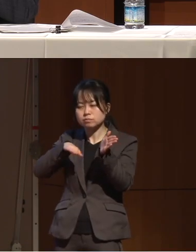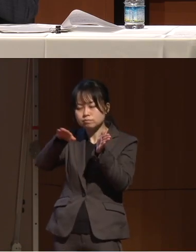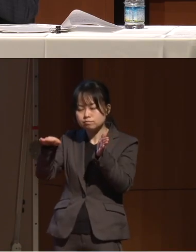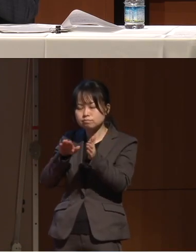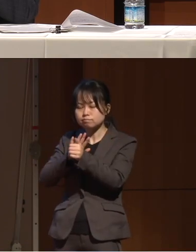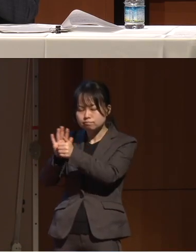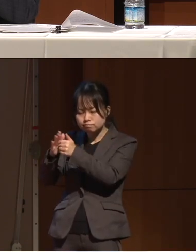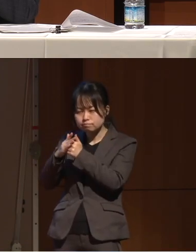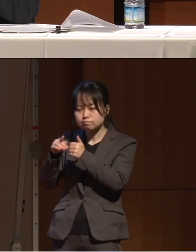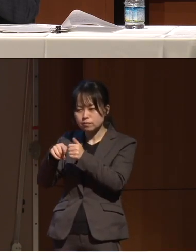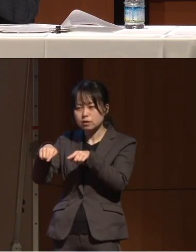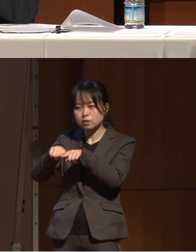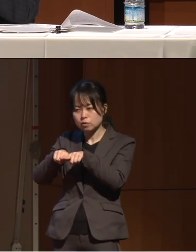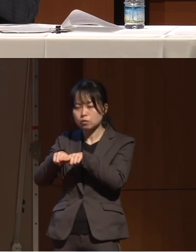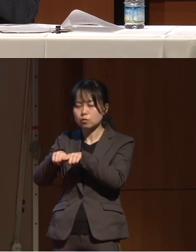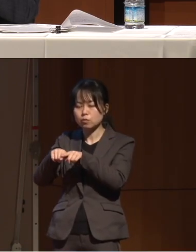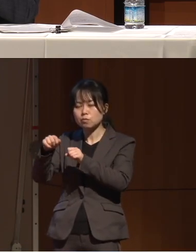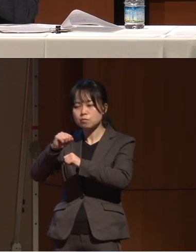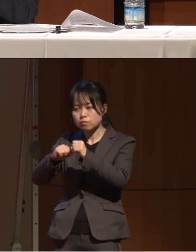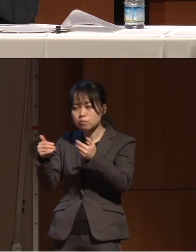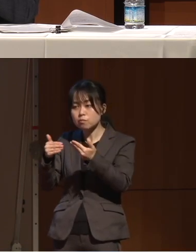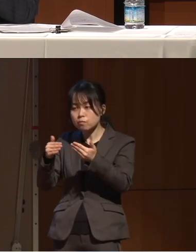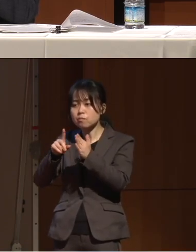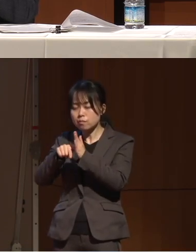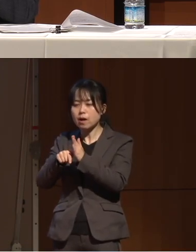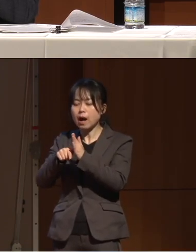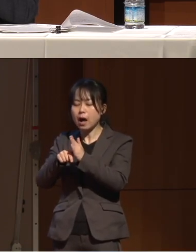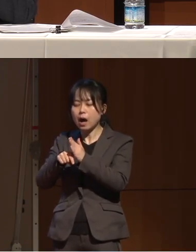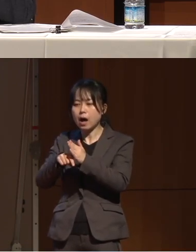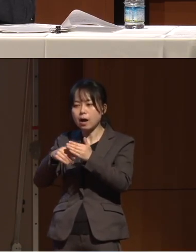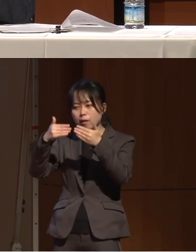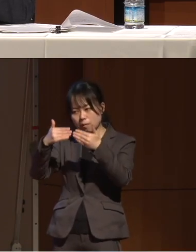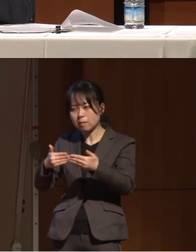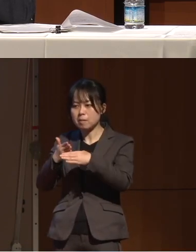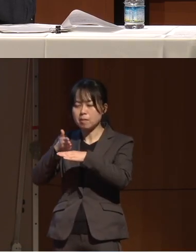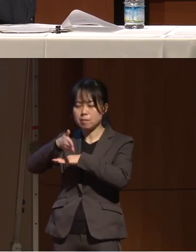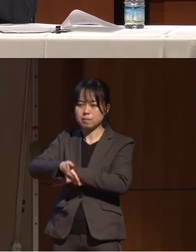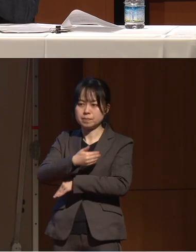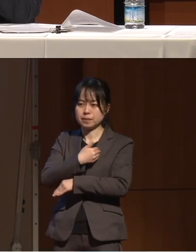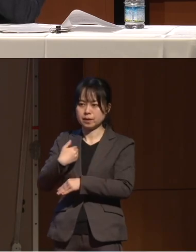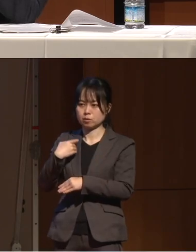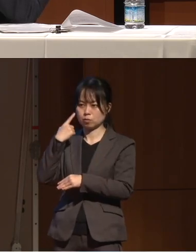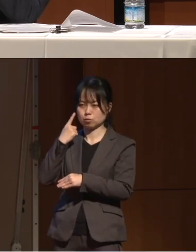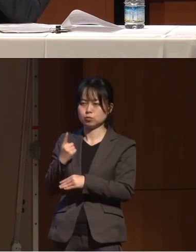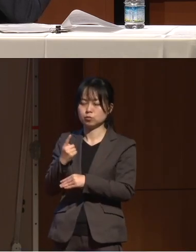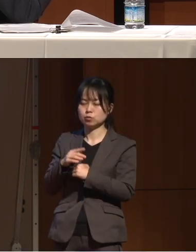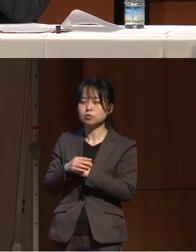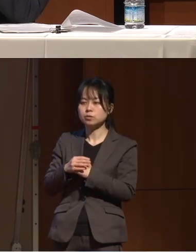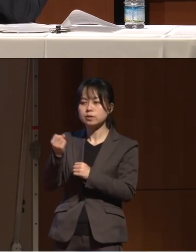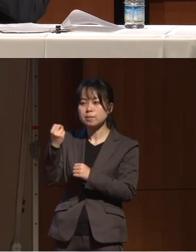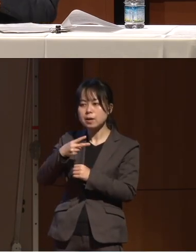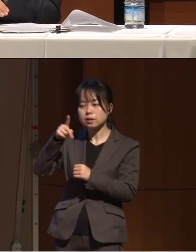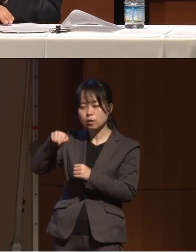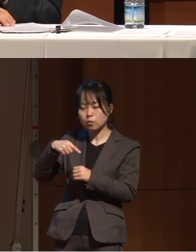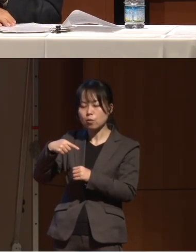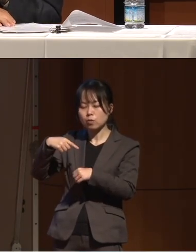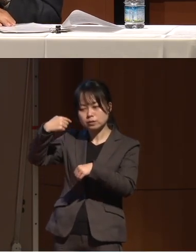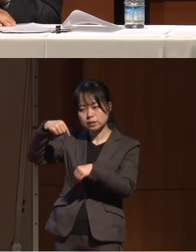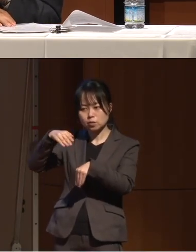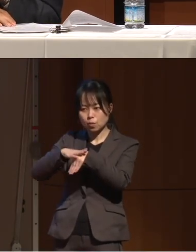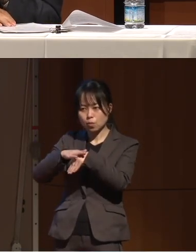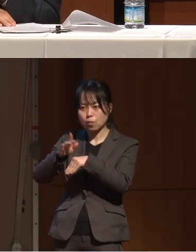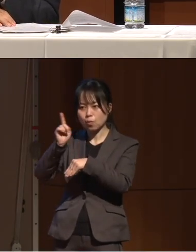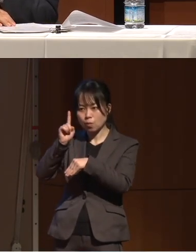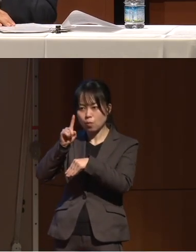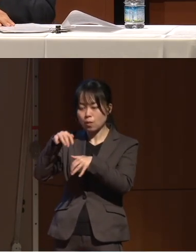his approach is a kind of structural innovation to change our system.